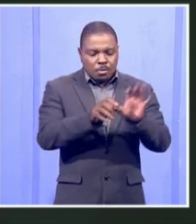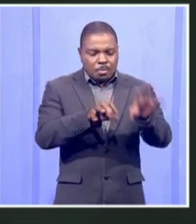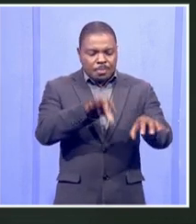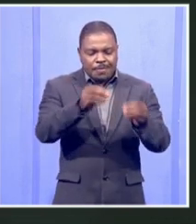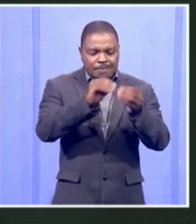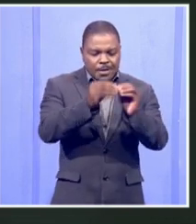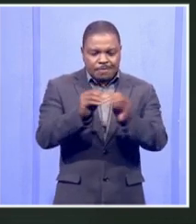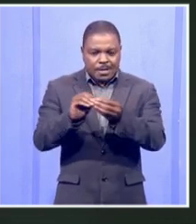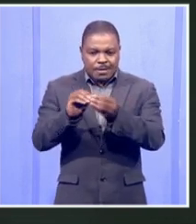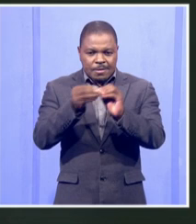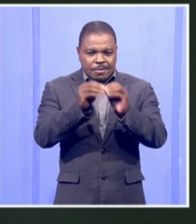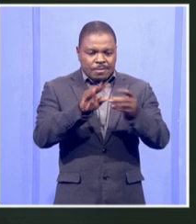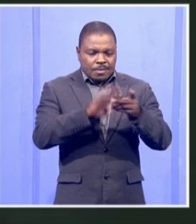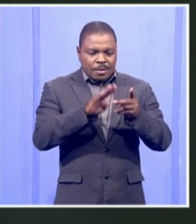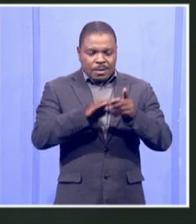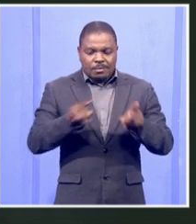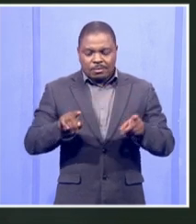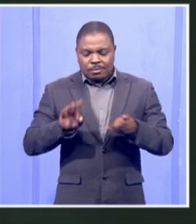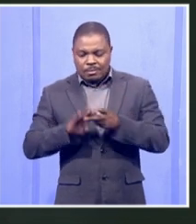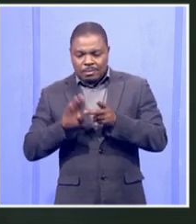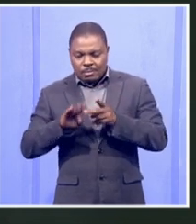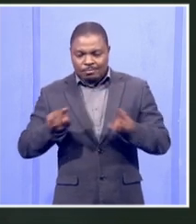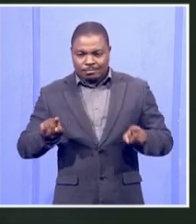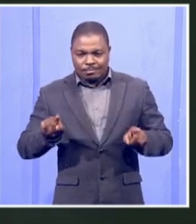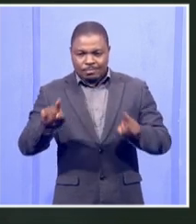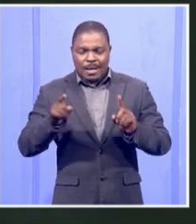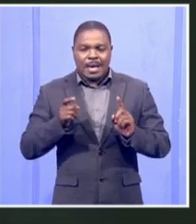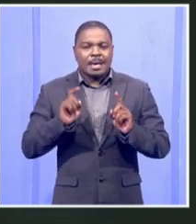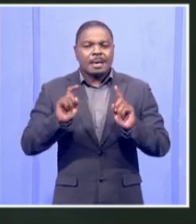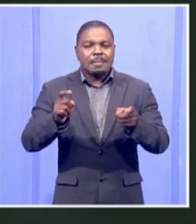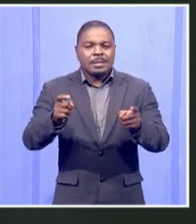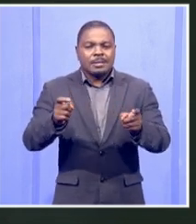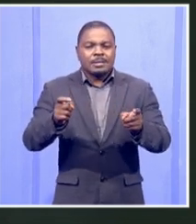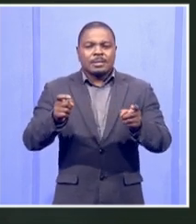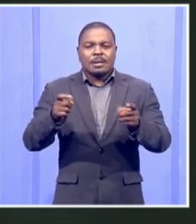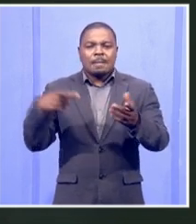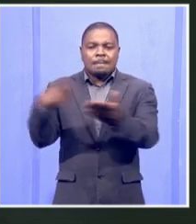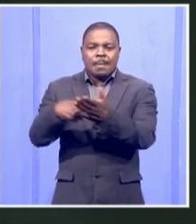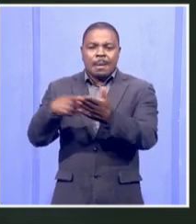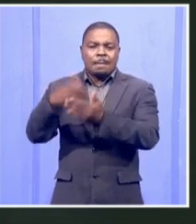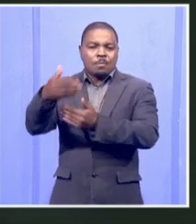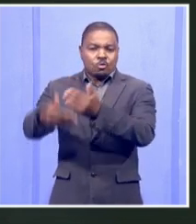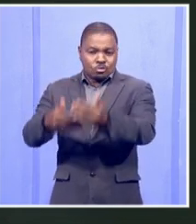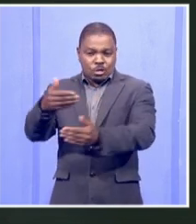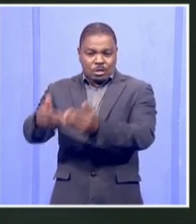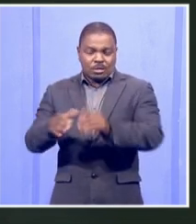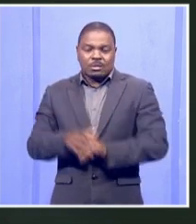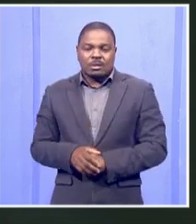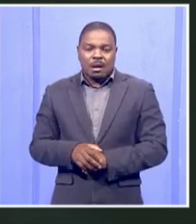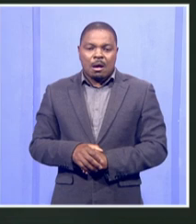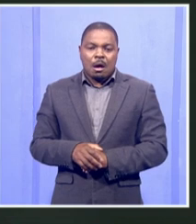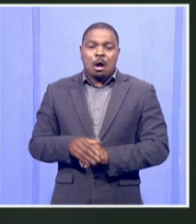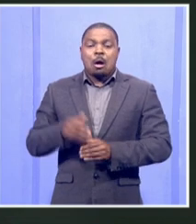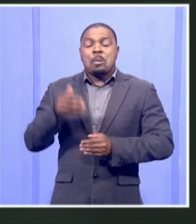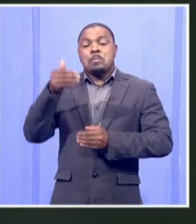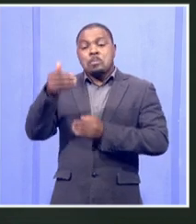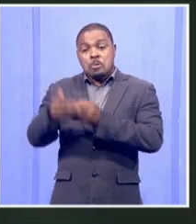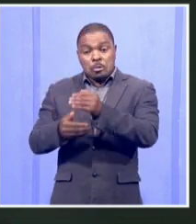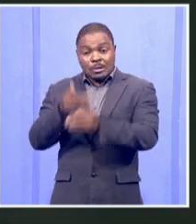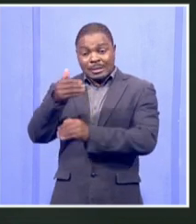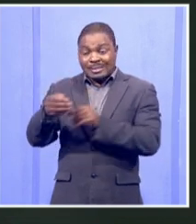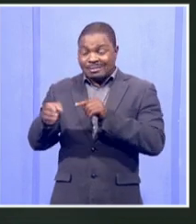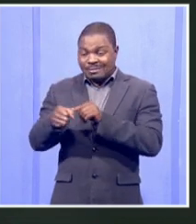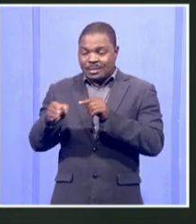concurrently embarked on an emergency procurement process, and that process culminated in